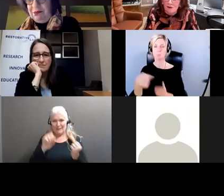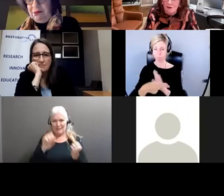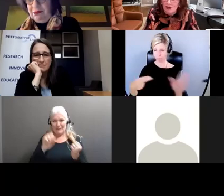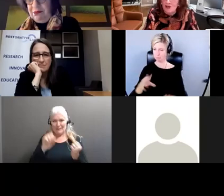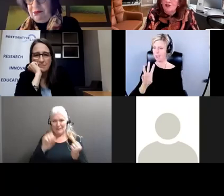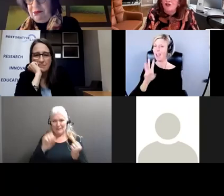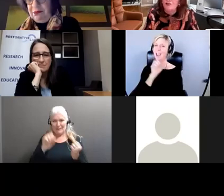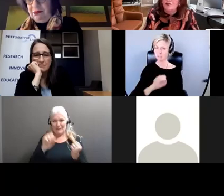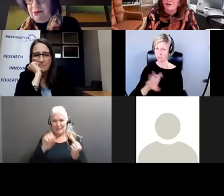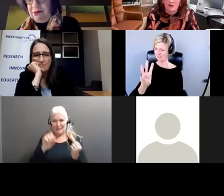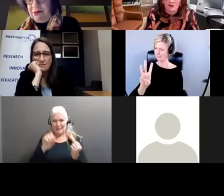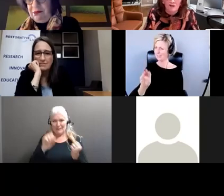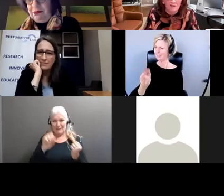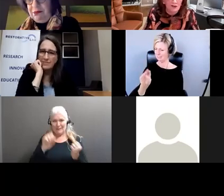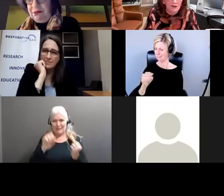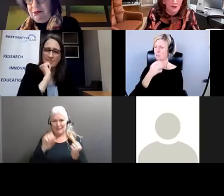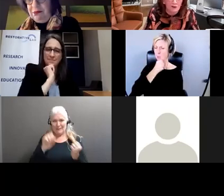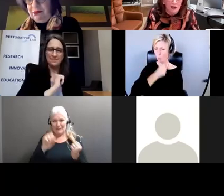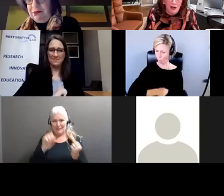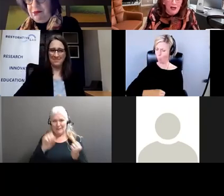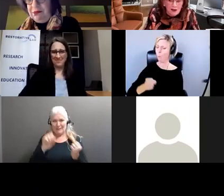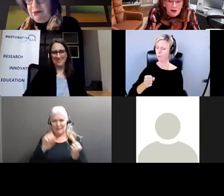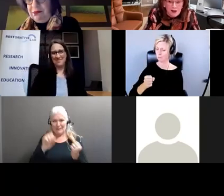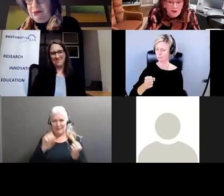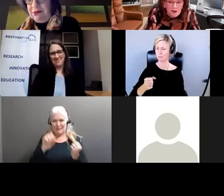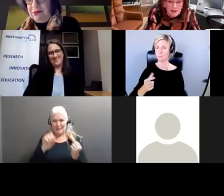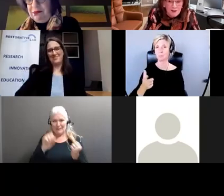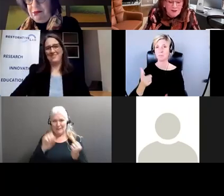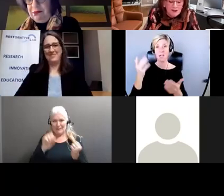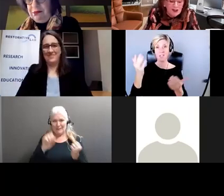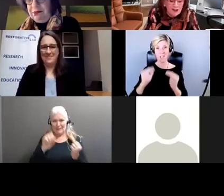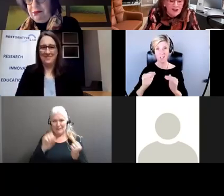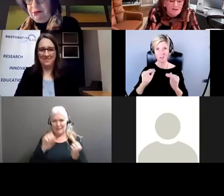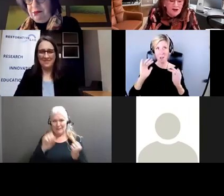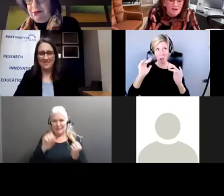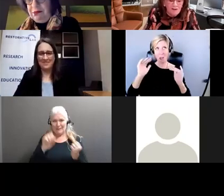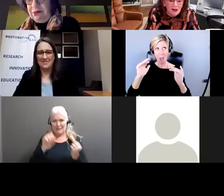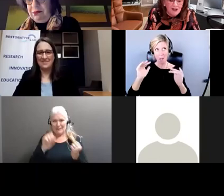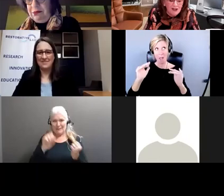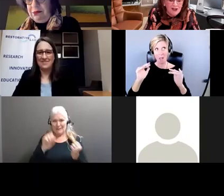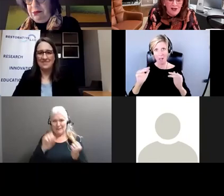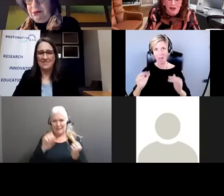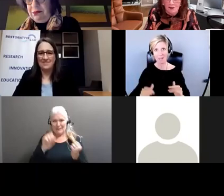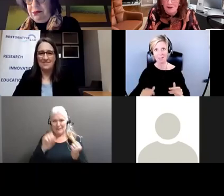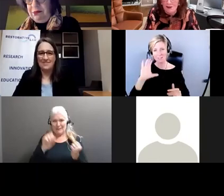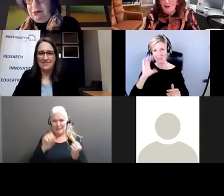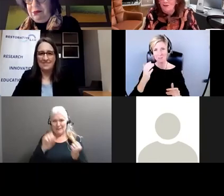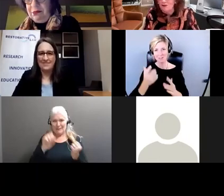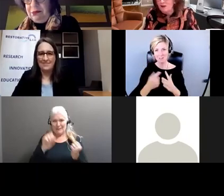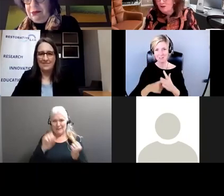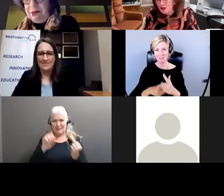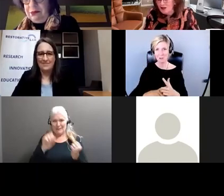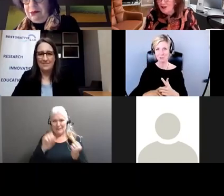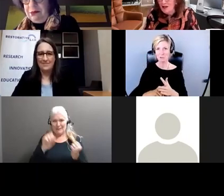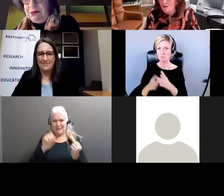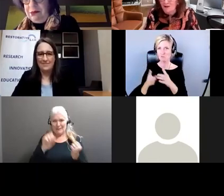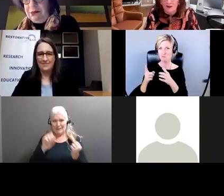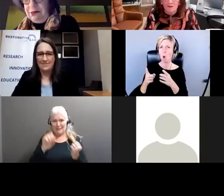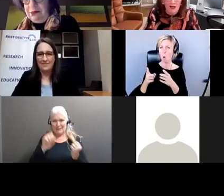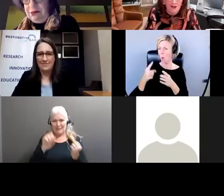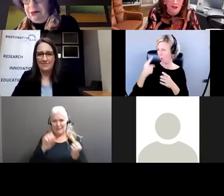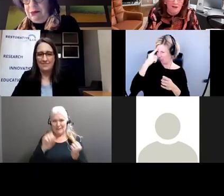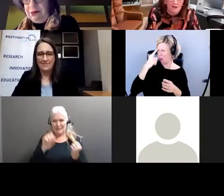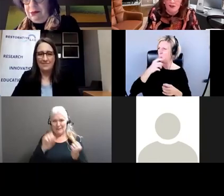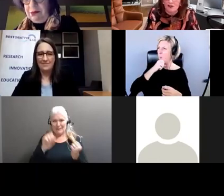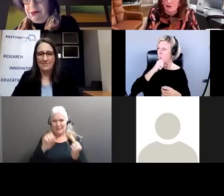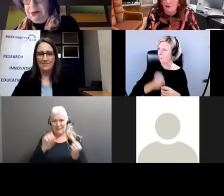believe old age starts at about 72. And then you ask people 65 plus, because I'm given that example, someone